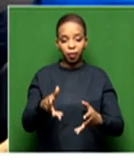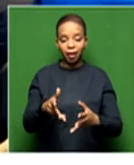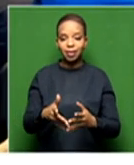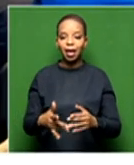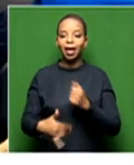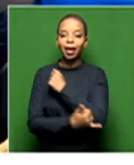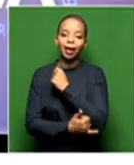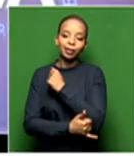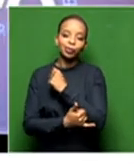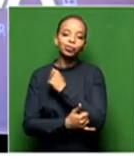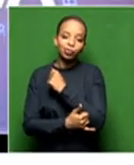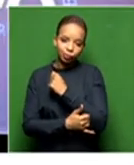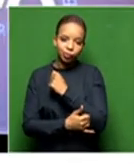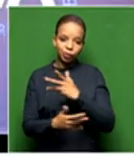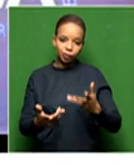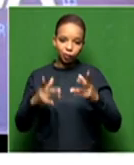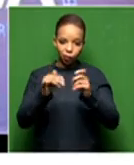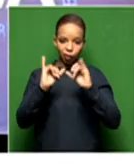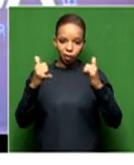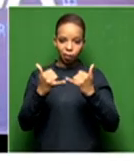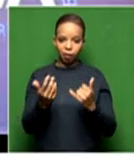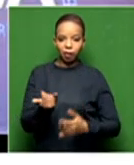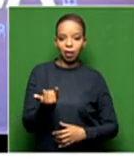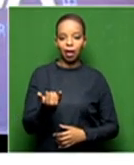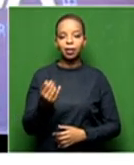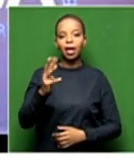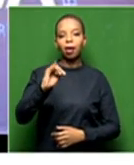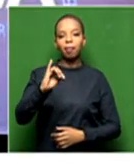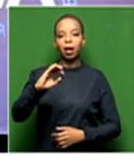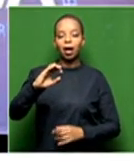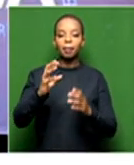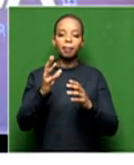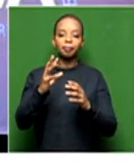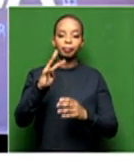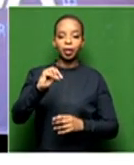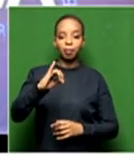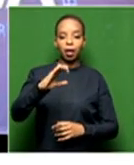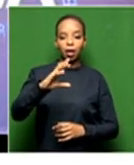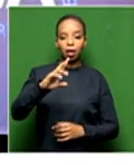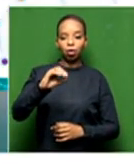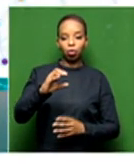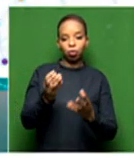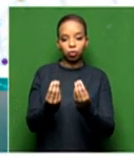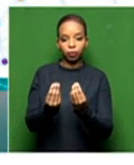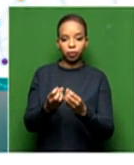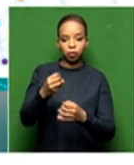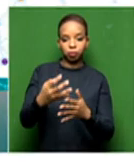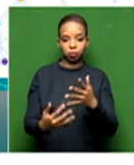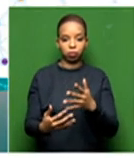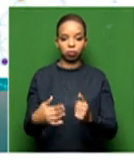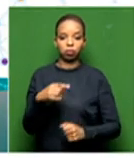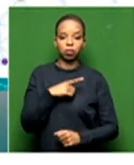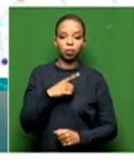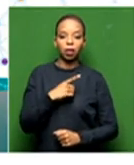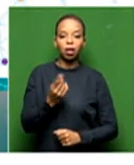global software companies like Microsoft and Amazon and IBM, obviously the sort of companies that everybody has heard of. But